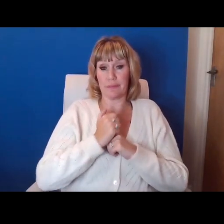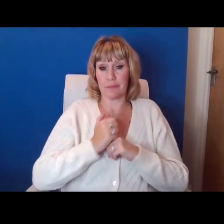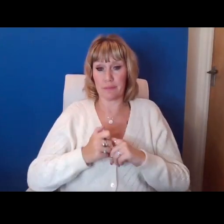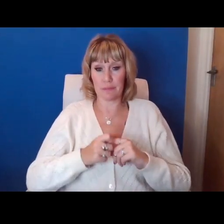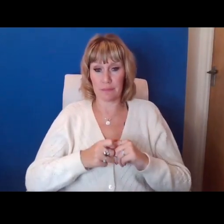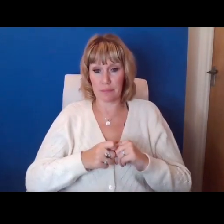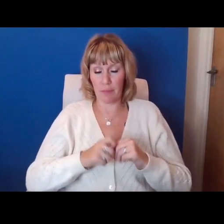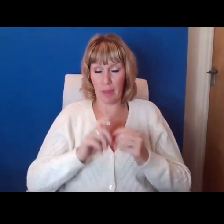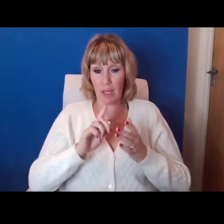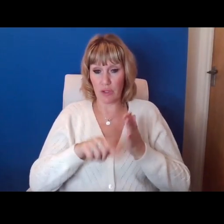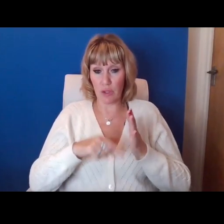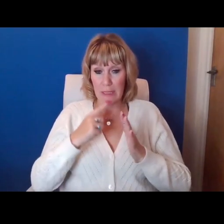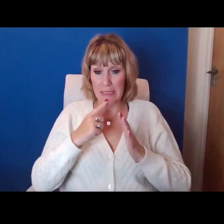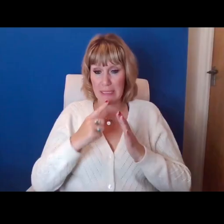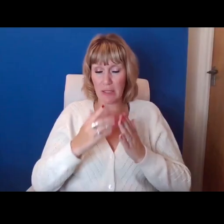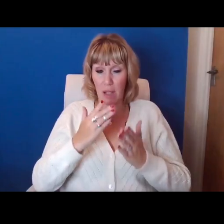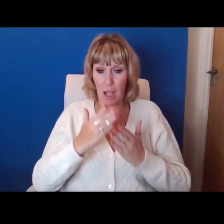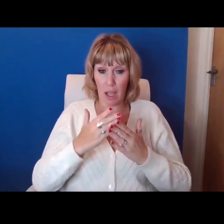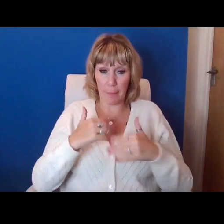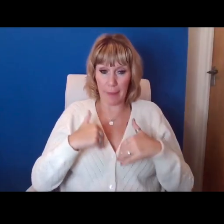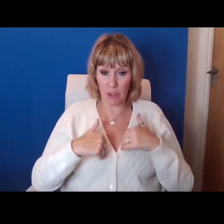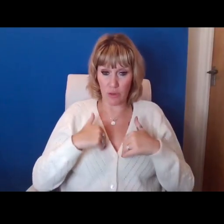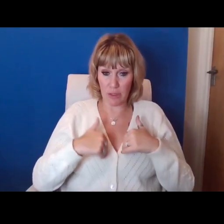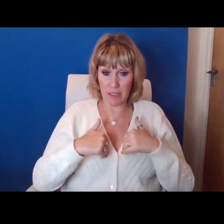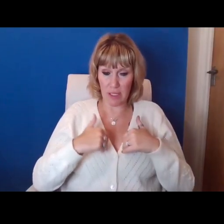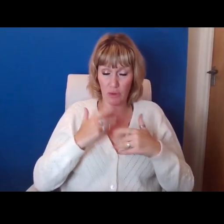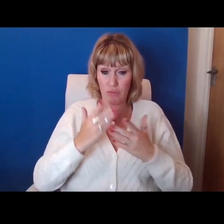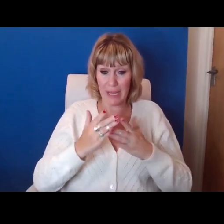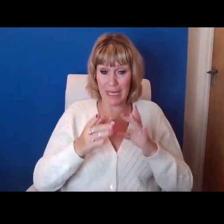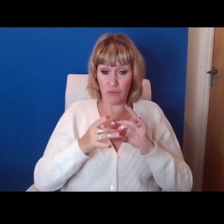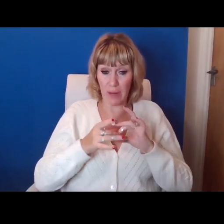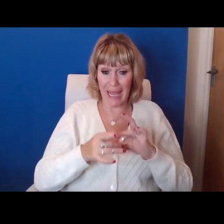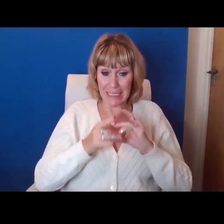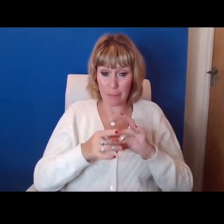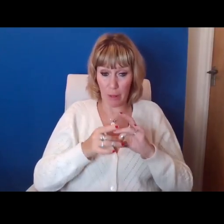And Julie says this is so interesting, very relatable.